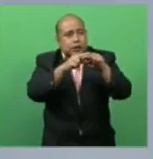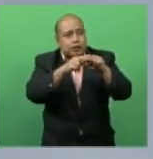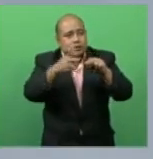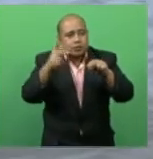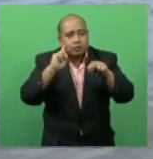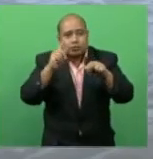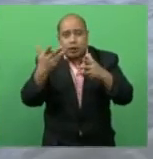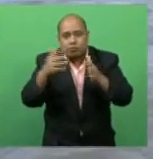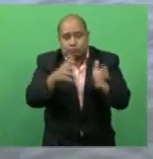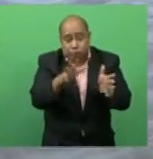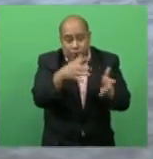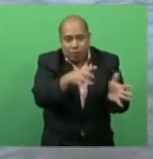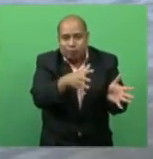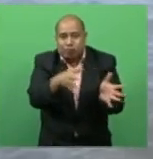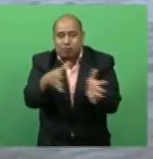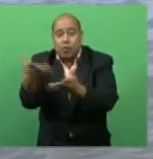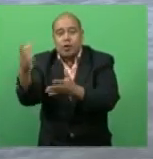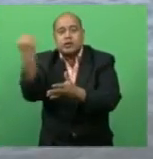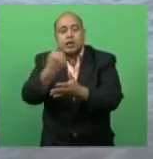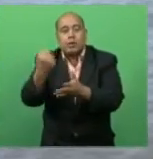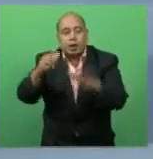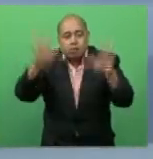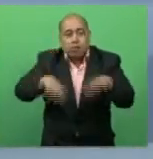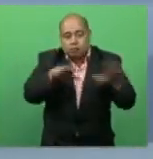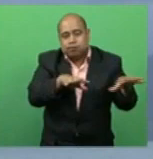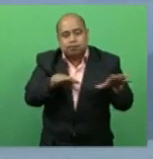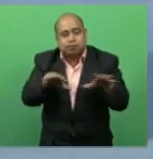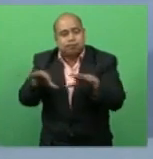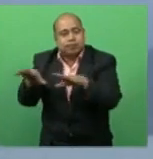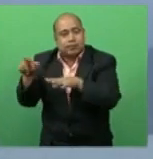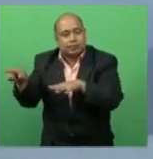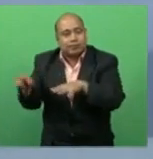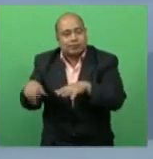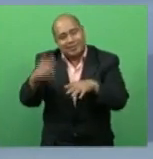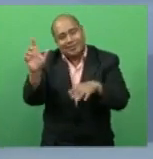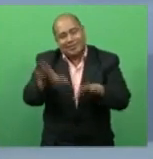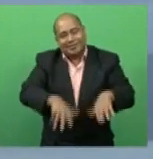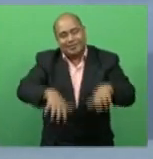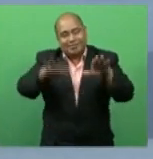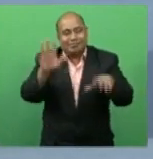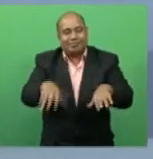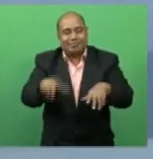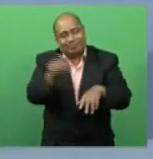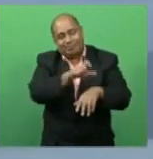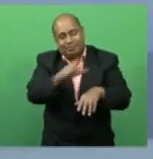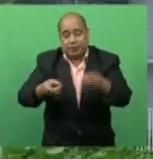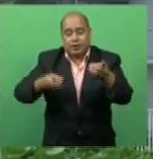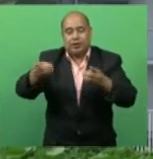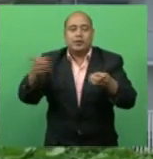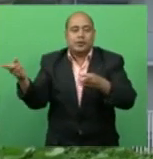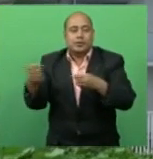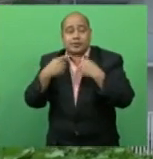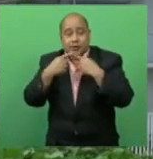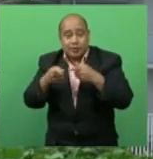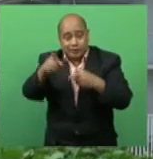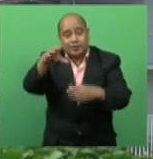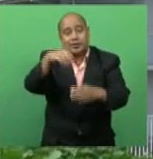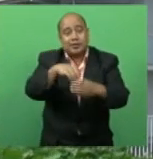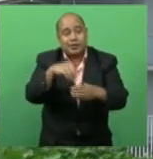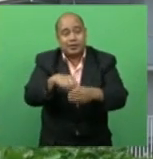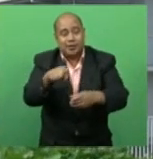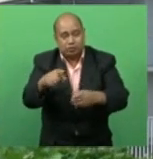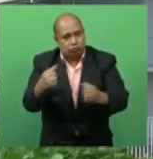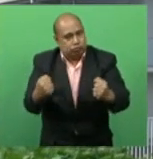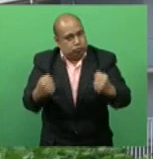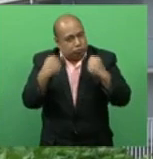warning and a flood warning has also been cancelled. Director Misaele Funaki says strong wind warnings for Fiji waters